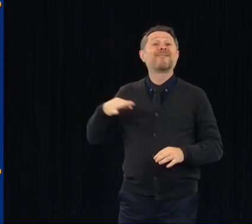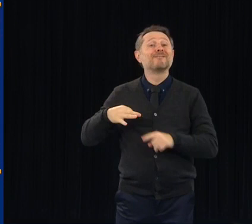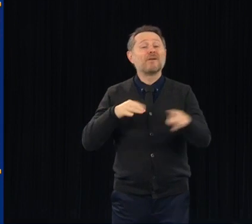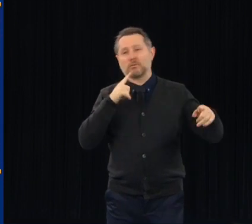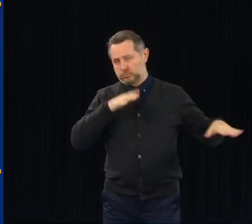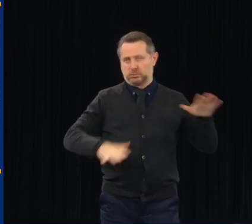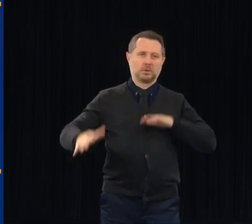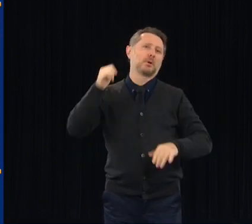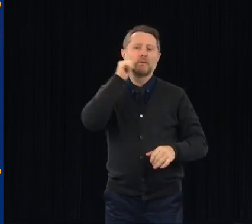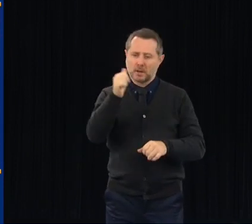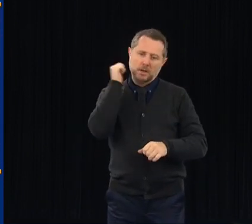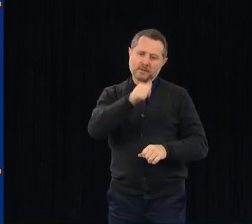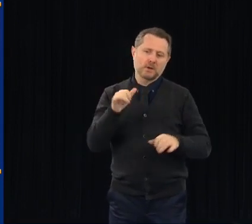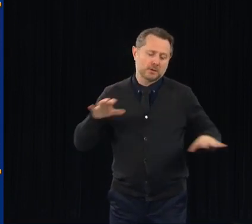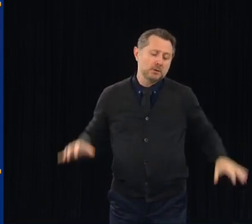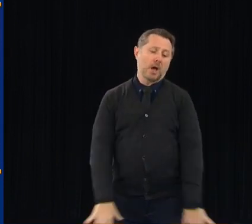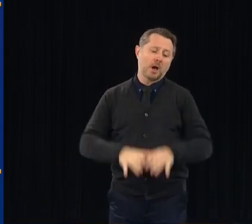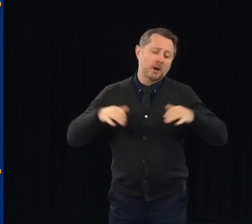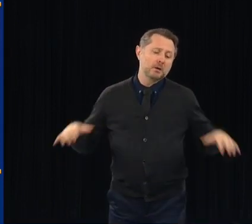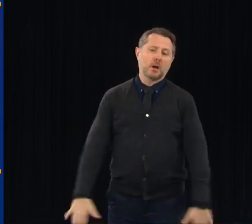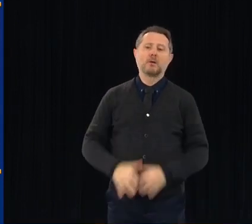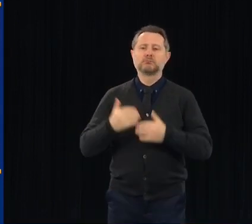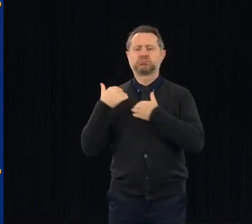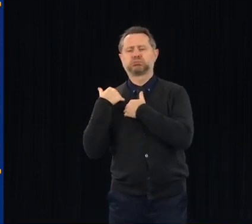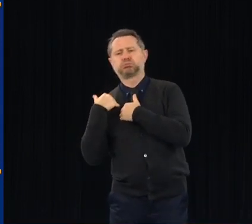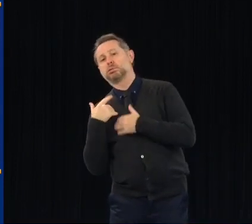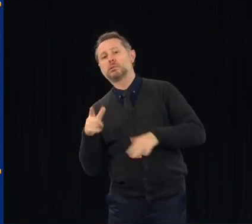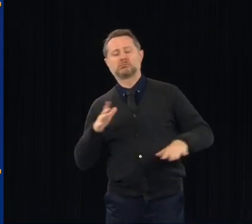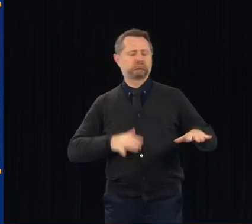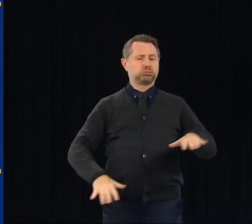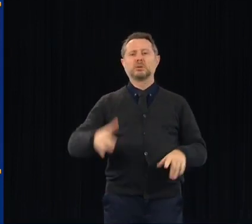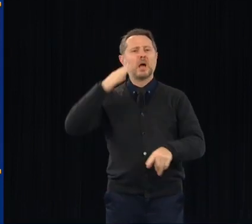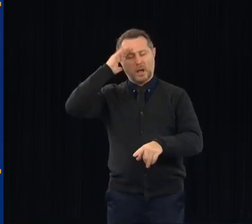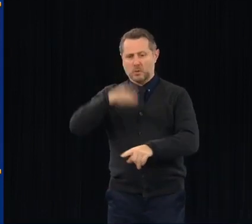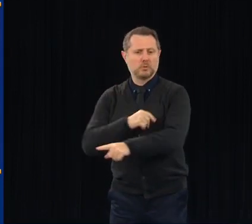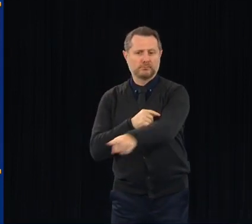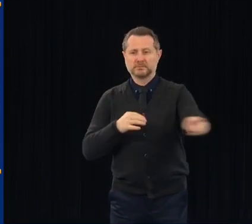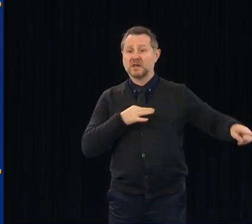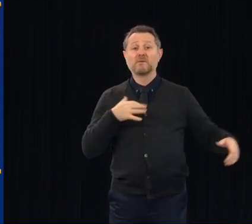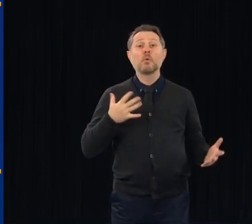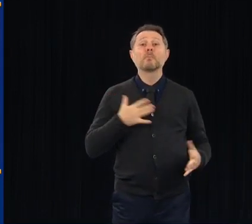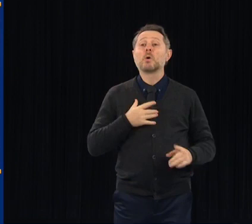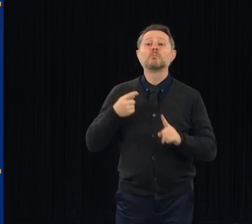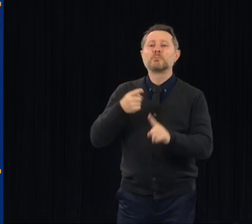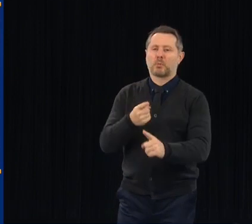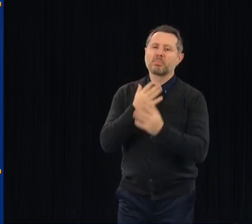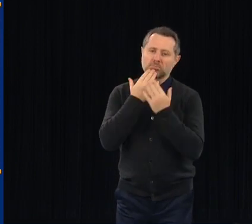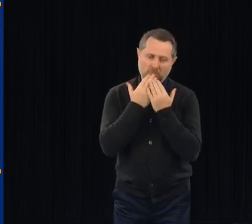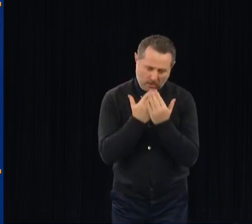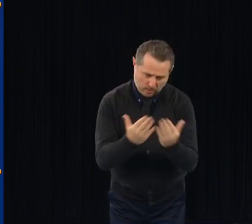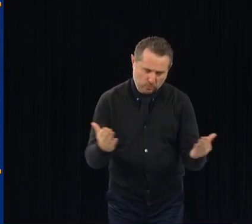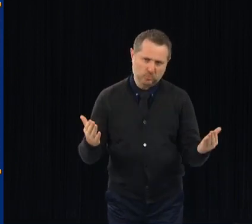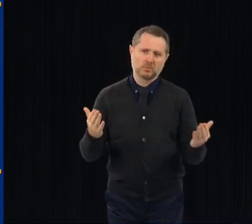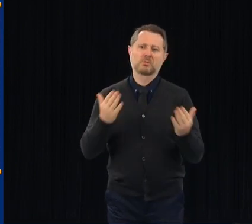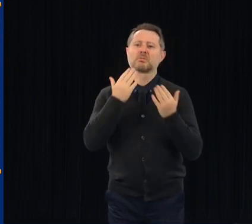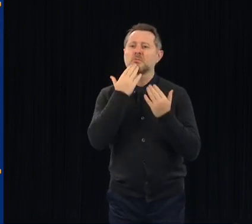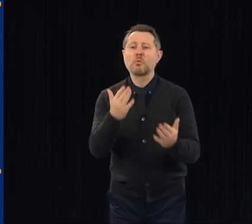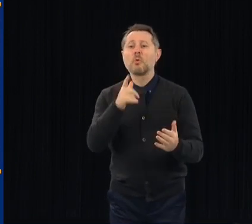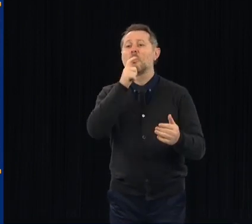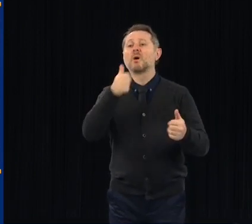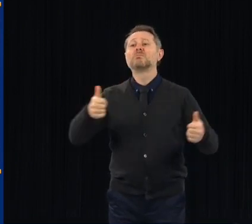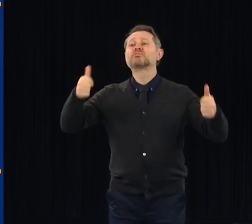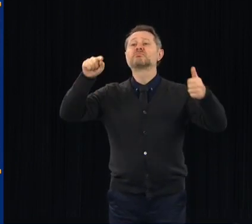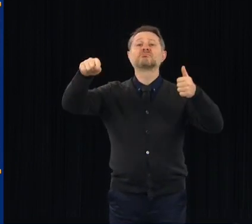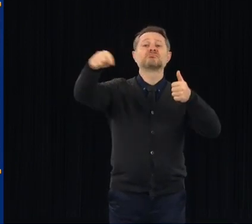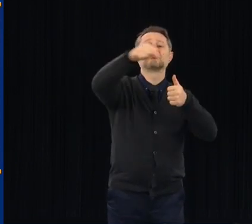but all I can say is thank you. to the administration of this healthcare system,